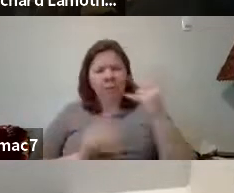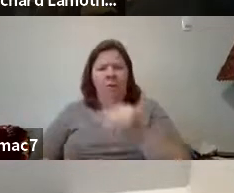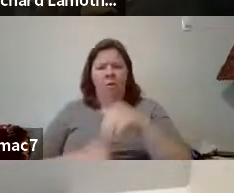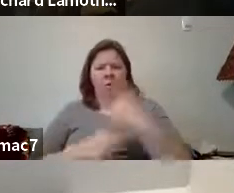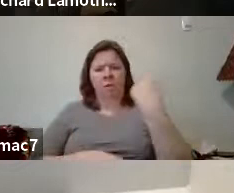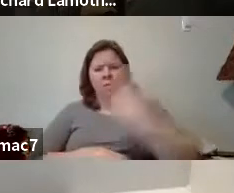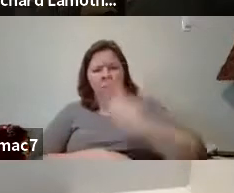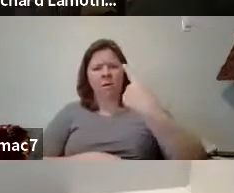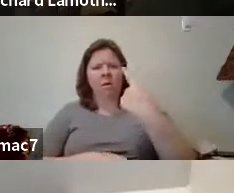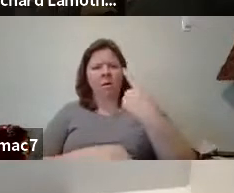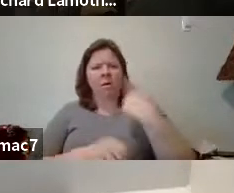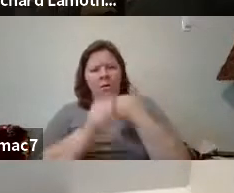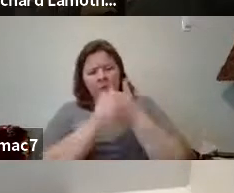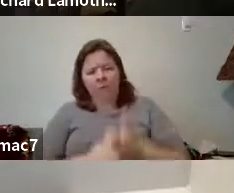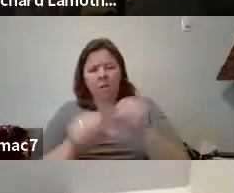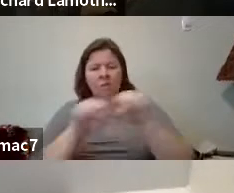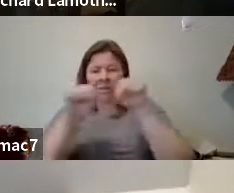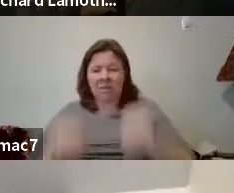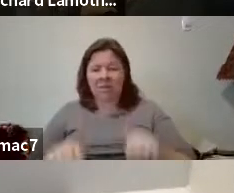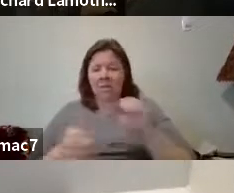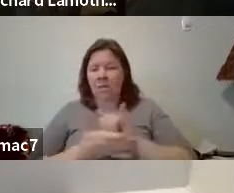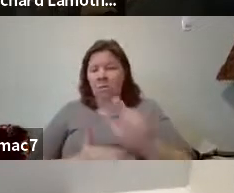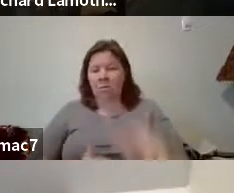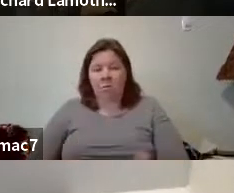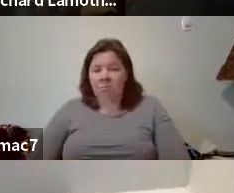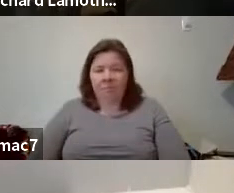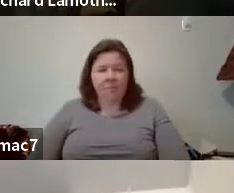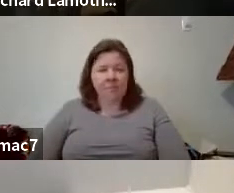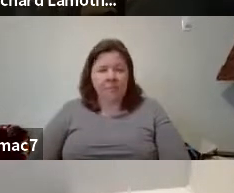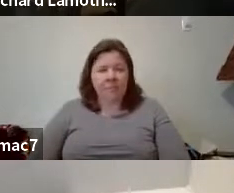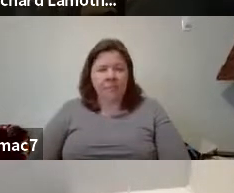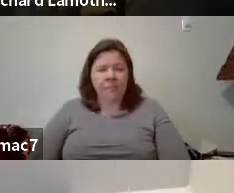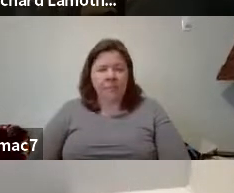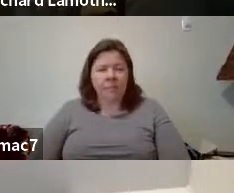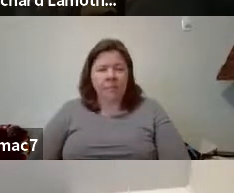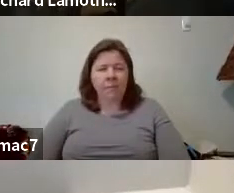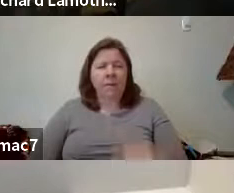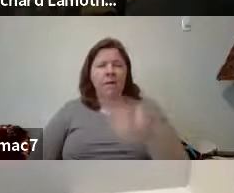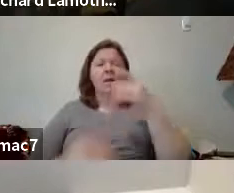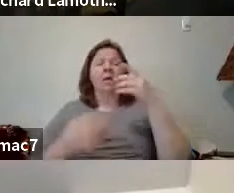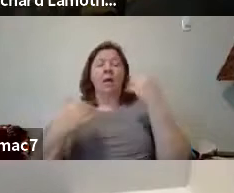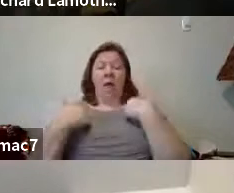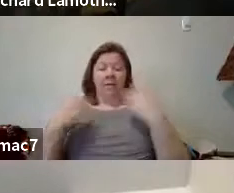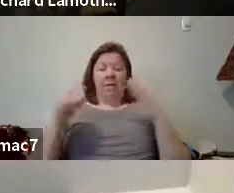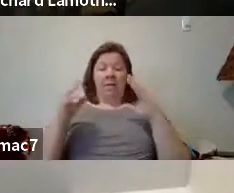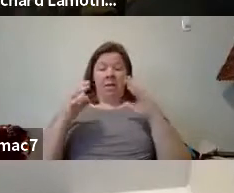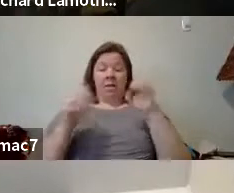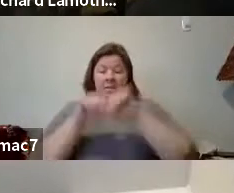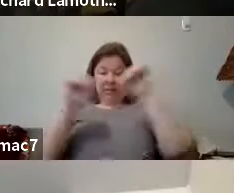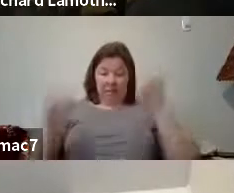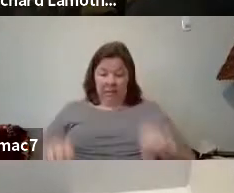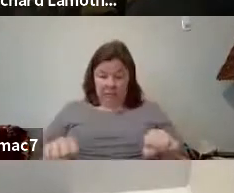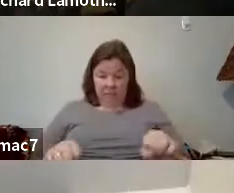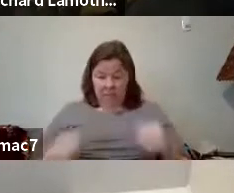all it is you follow a system. And so everybody that puts together a system will do better than those who have